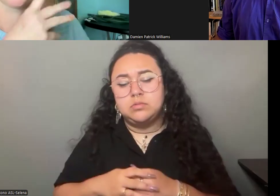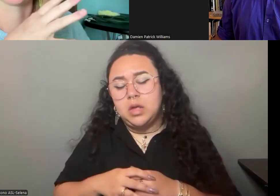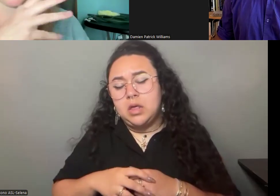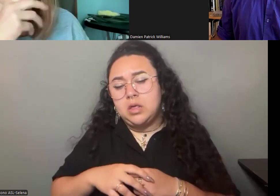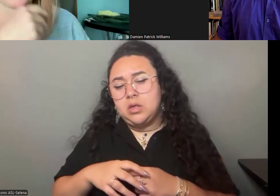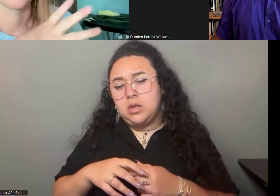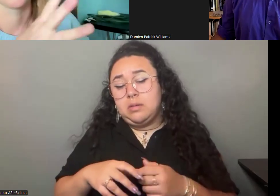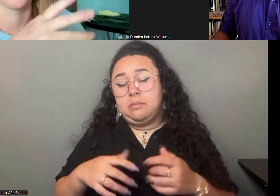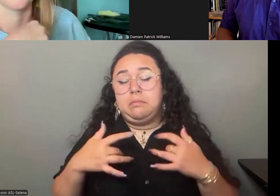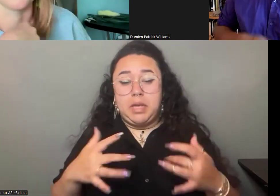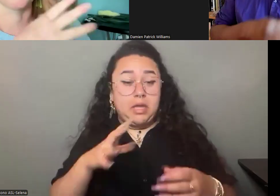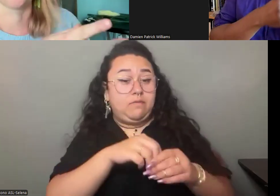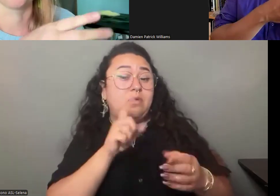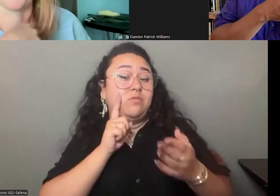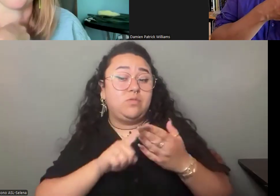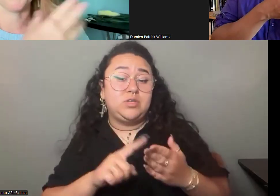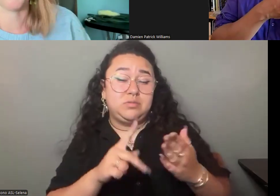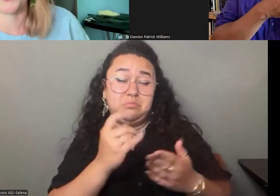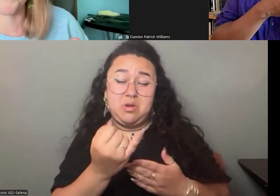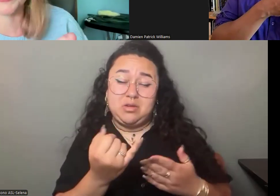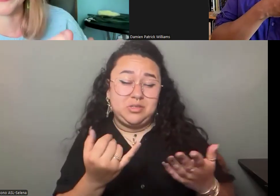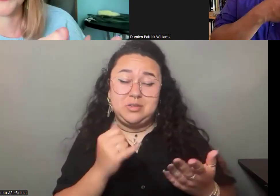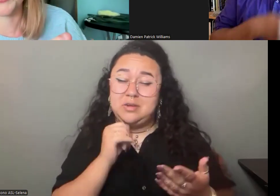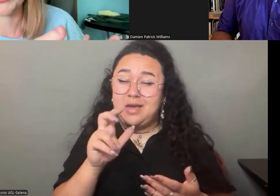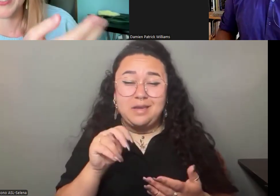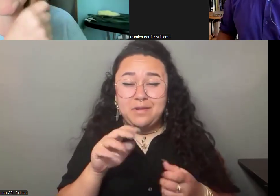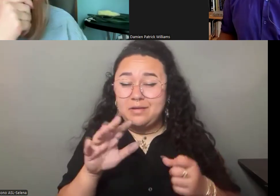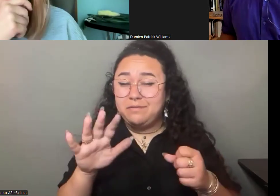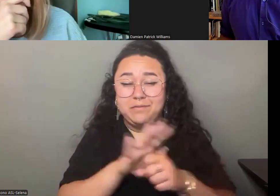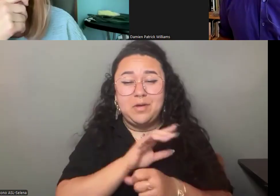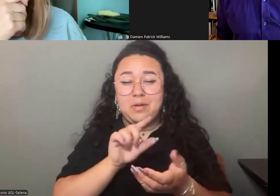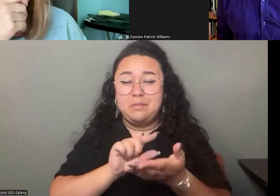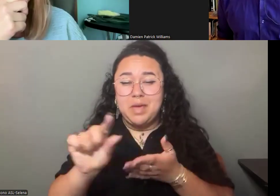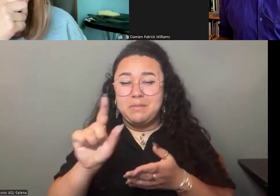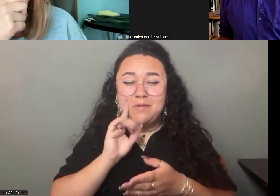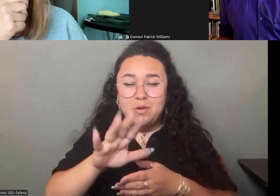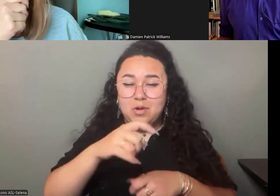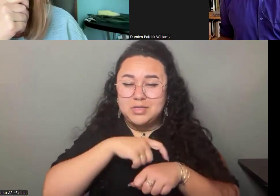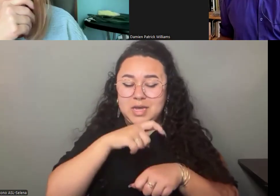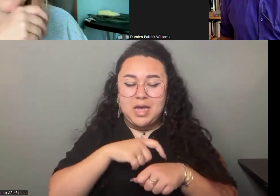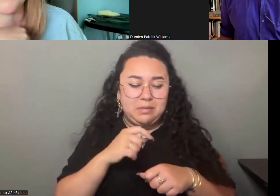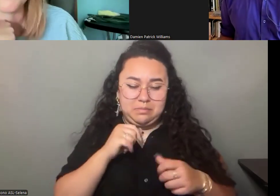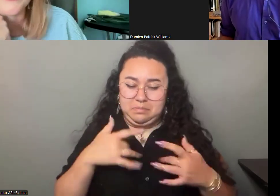research usually is it's not even full compensation for your time.